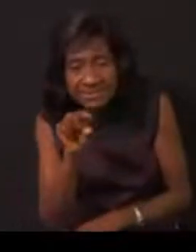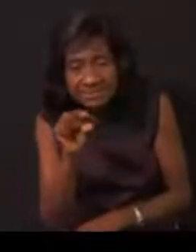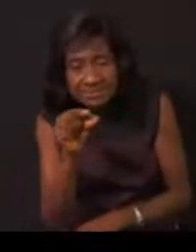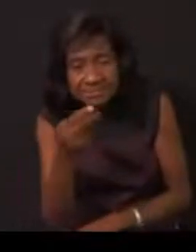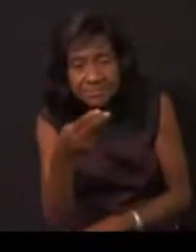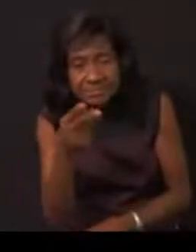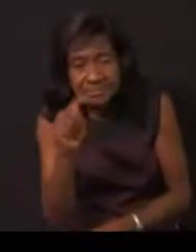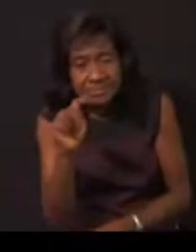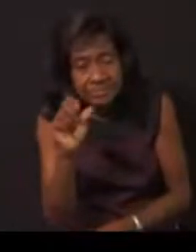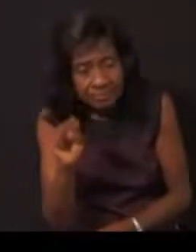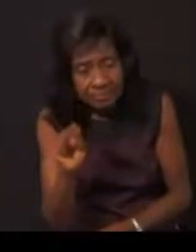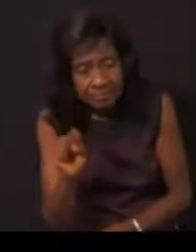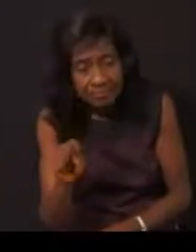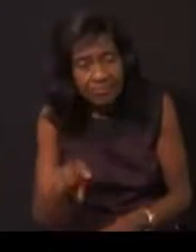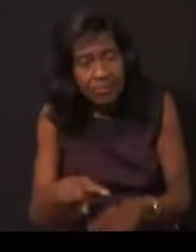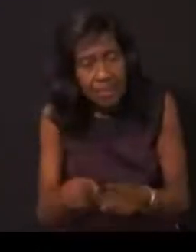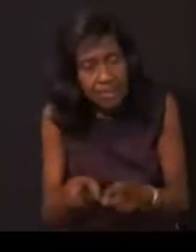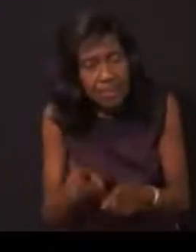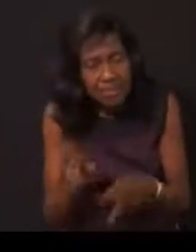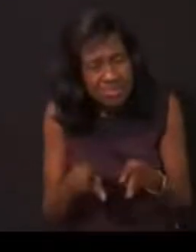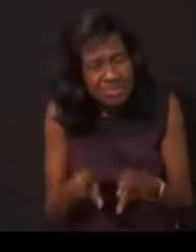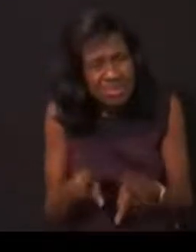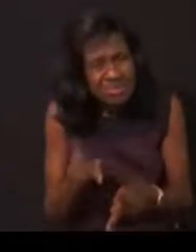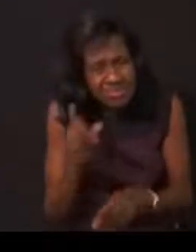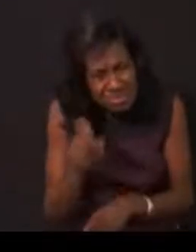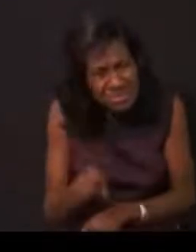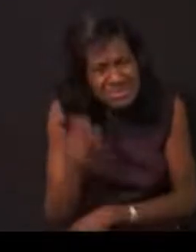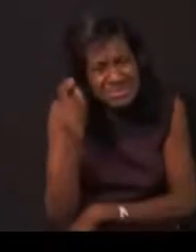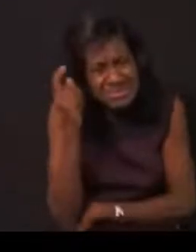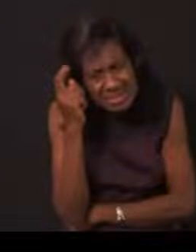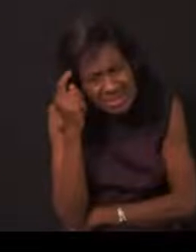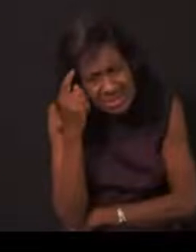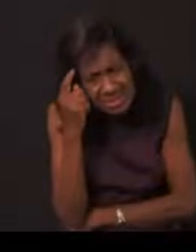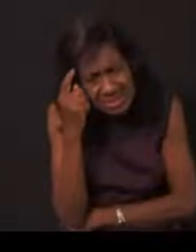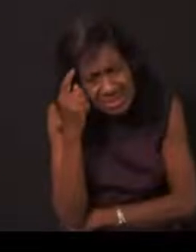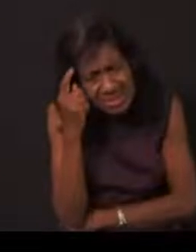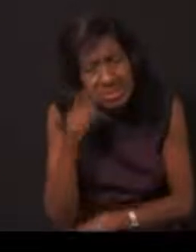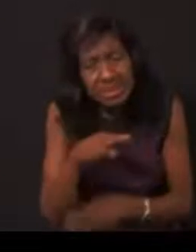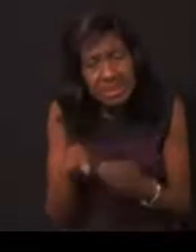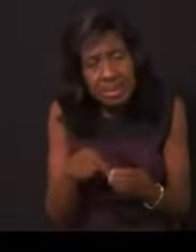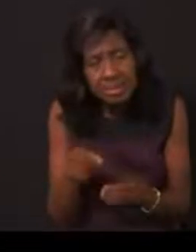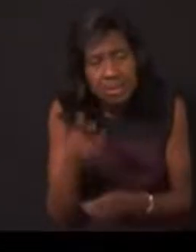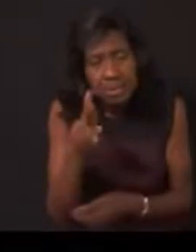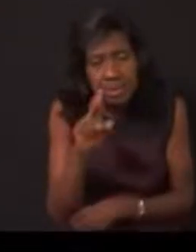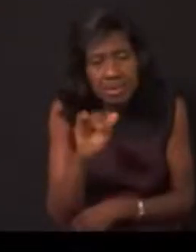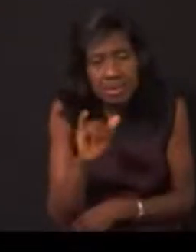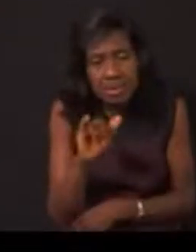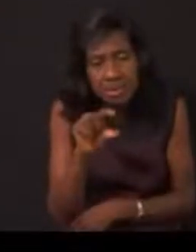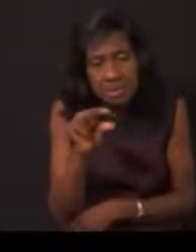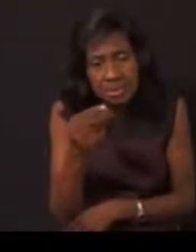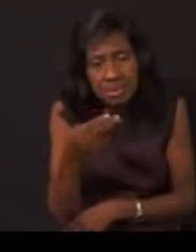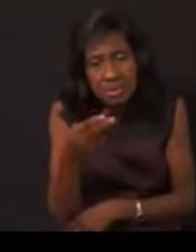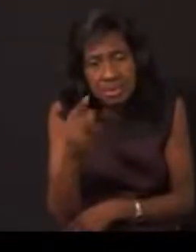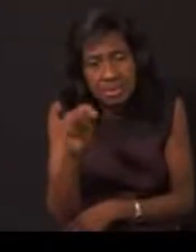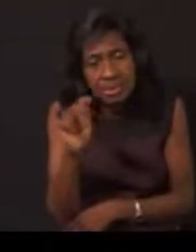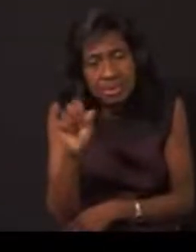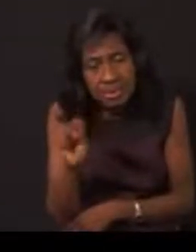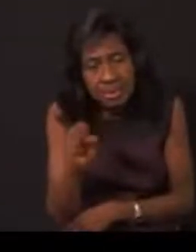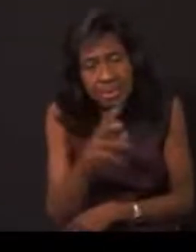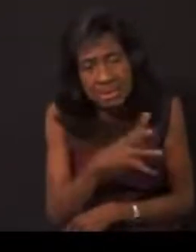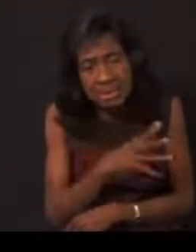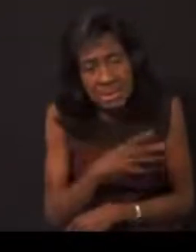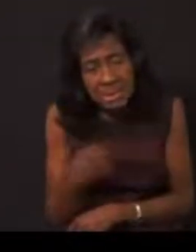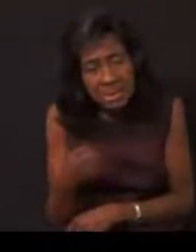reasonable and rational about how those rights are exercised, and where it